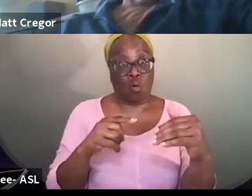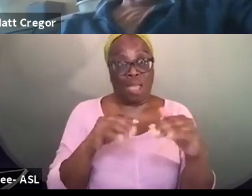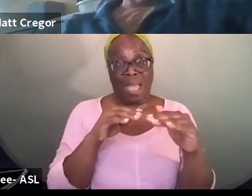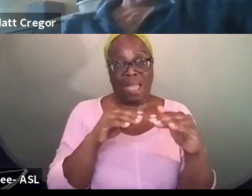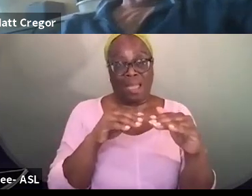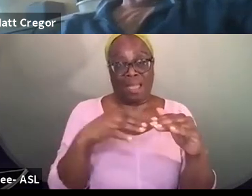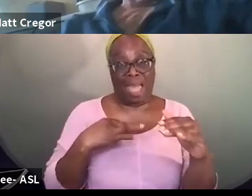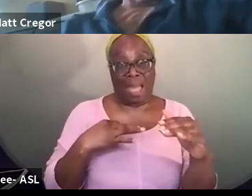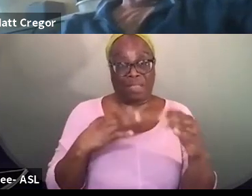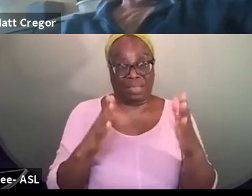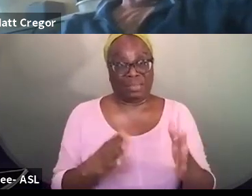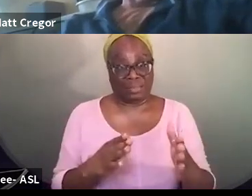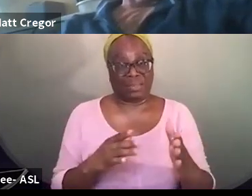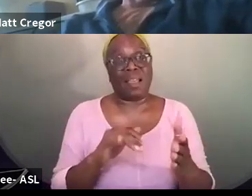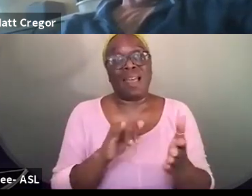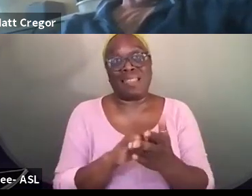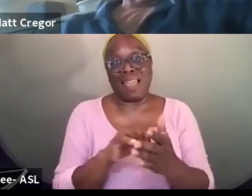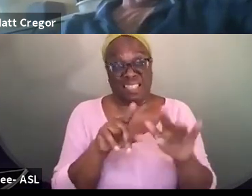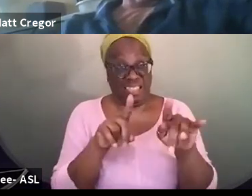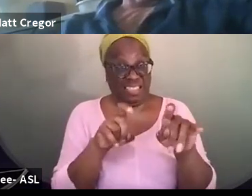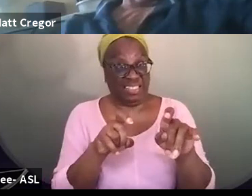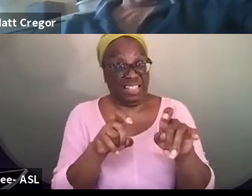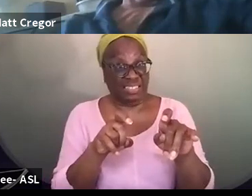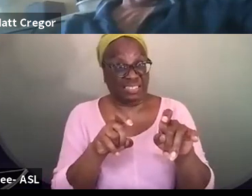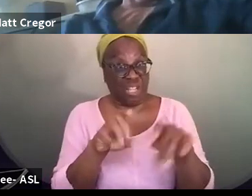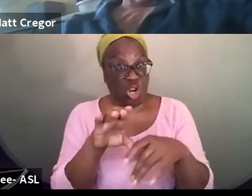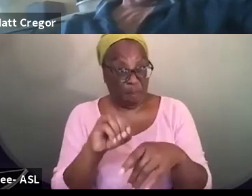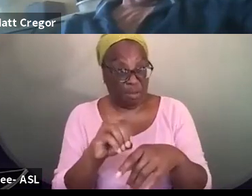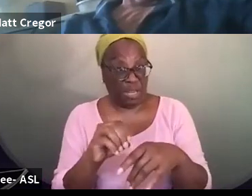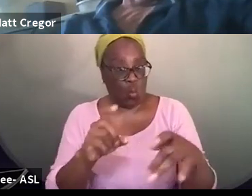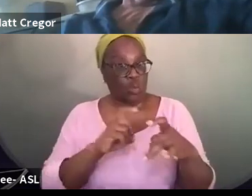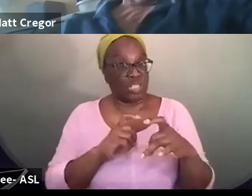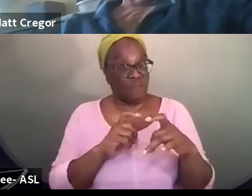would give us, in essence, a cutoff score, a threshold,